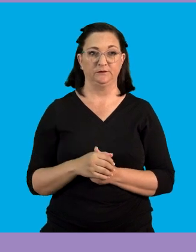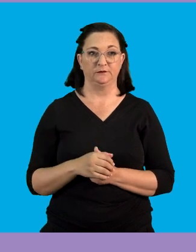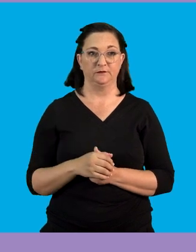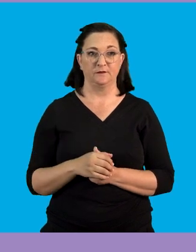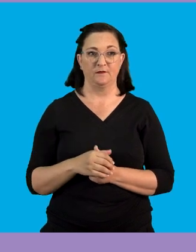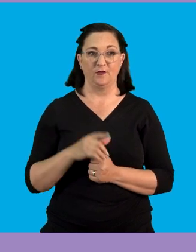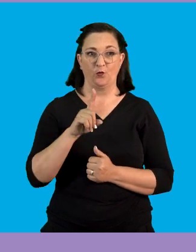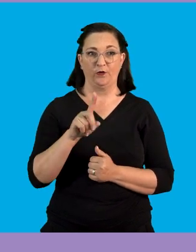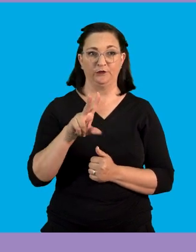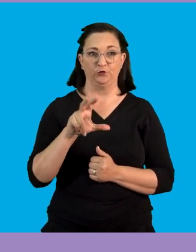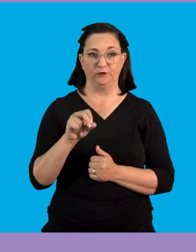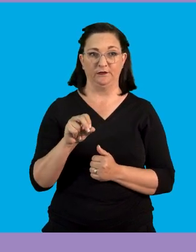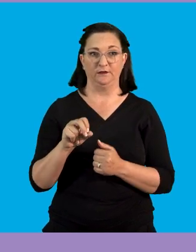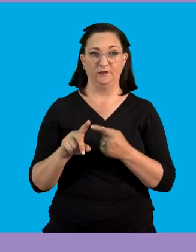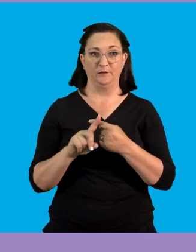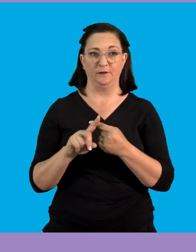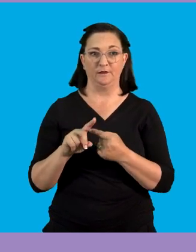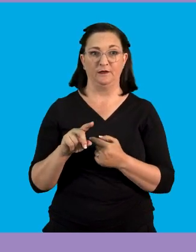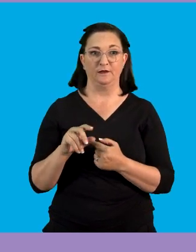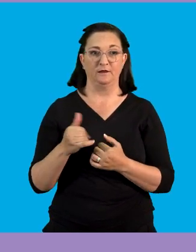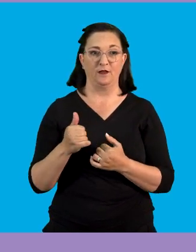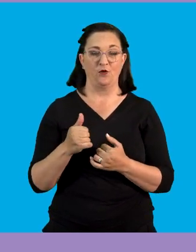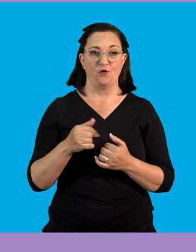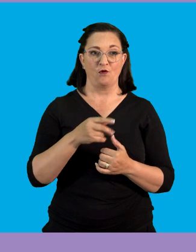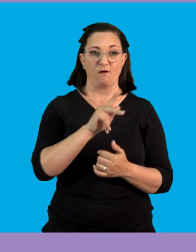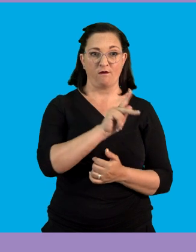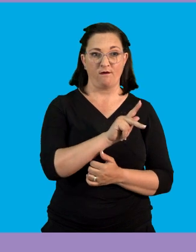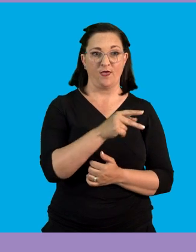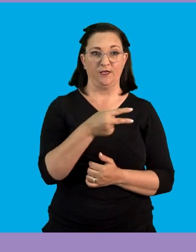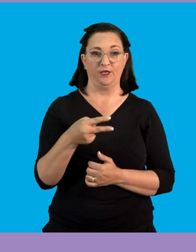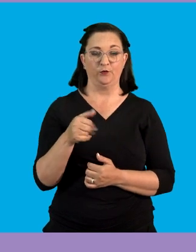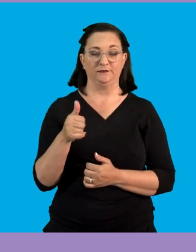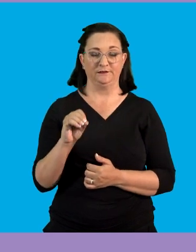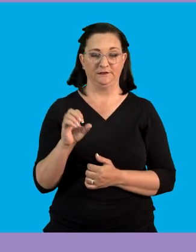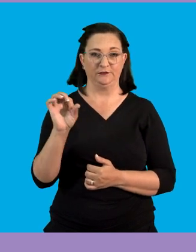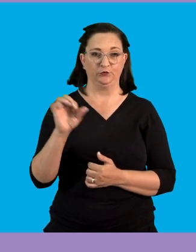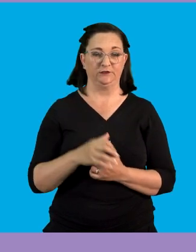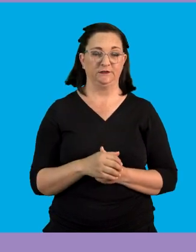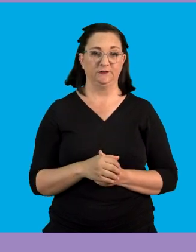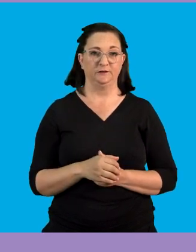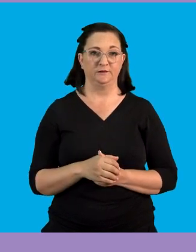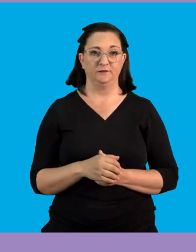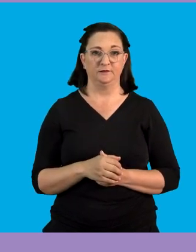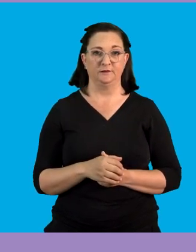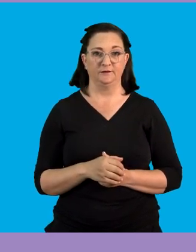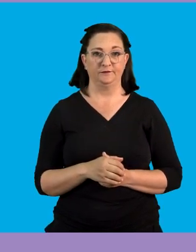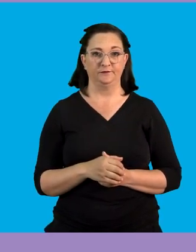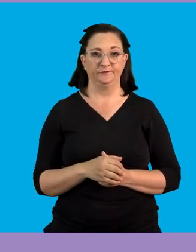180 plus 120 is 300 degrees. Therefore, angle K equals to 60